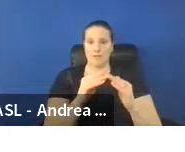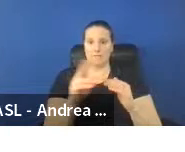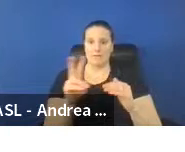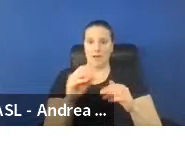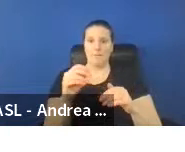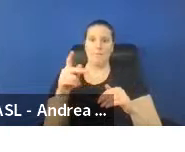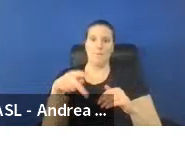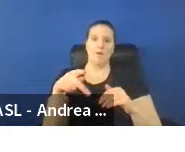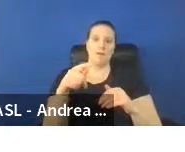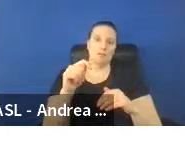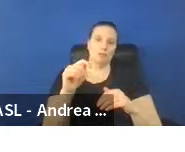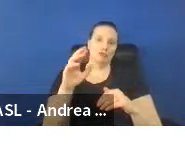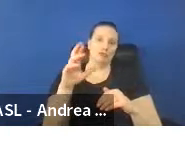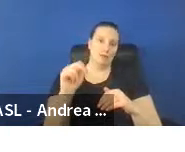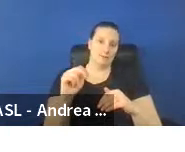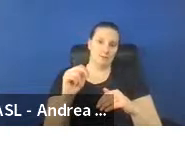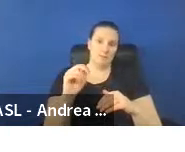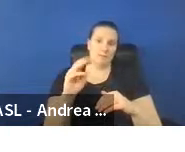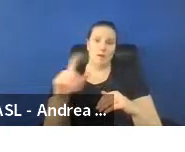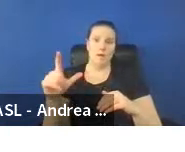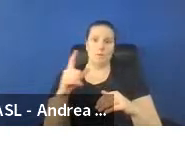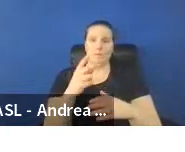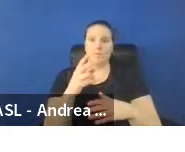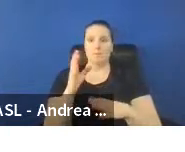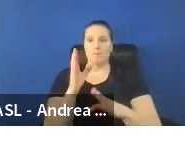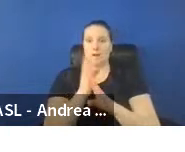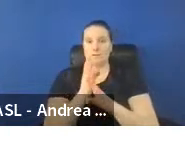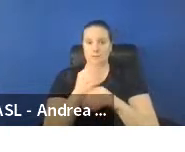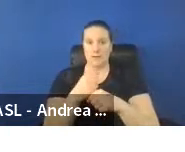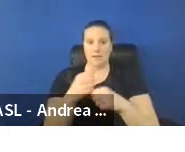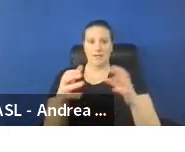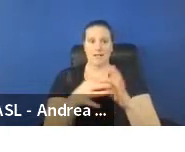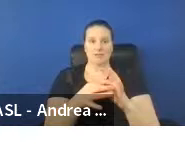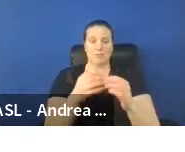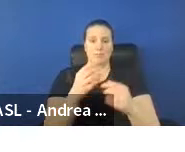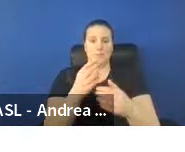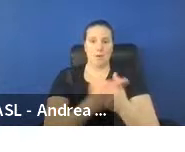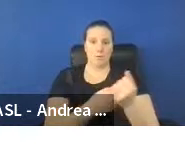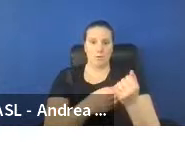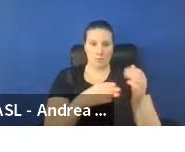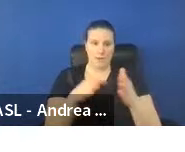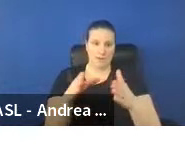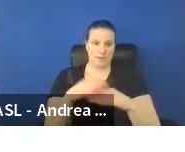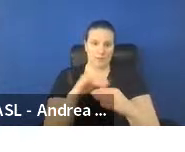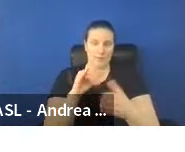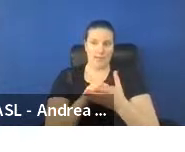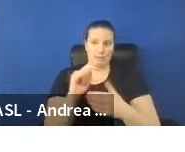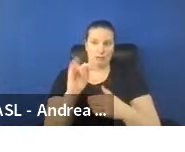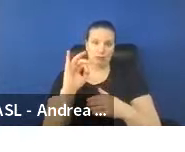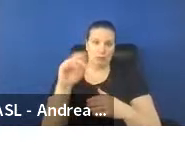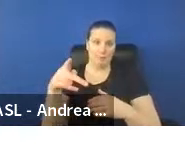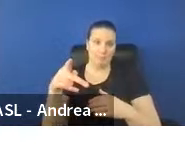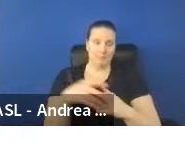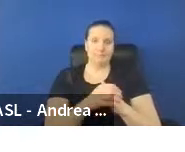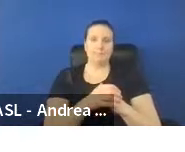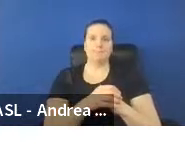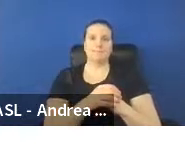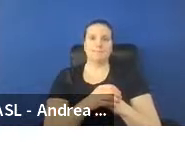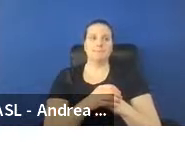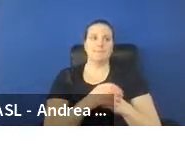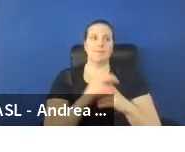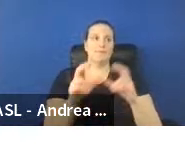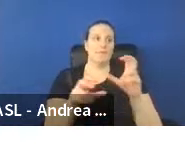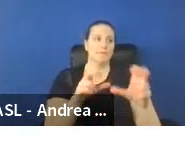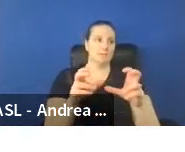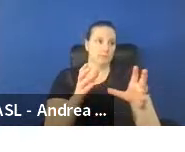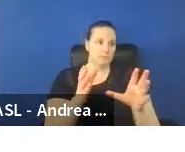Transit Mall, as those buses are making connections on both ends of that trip. A transit investment that serves